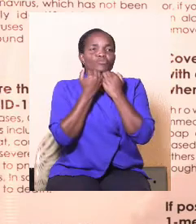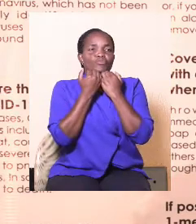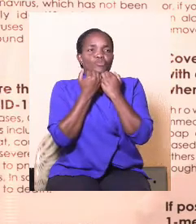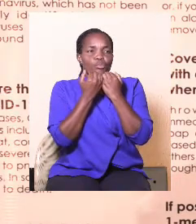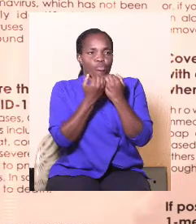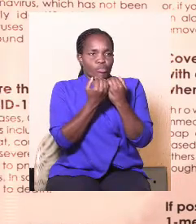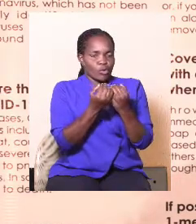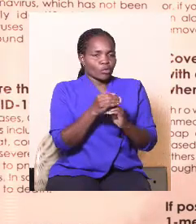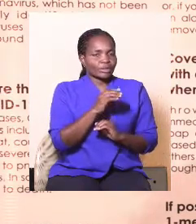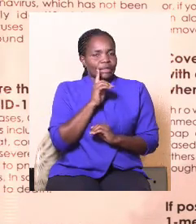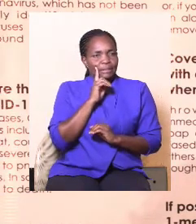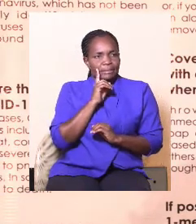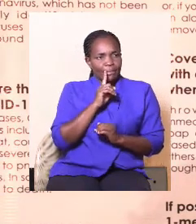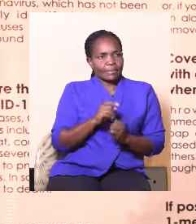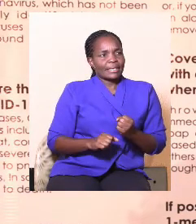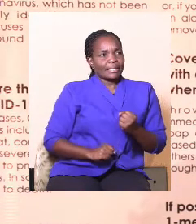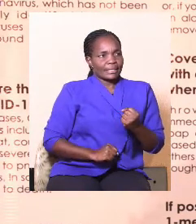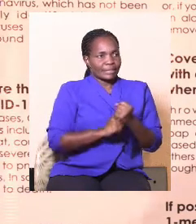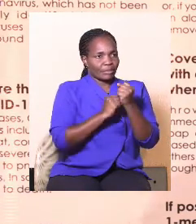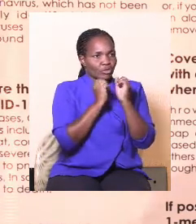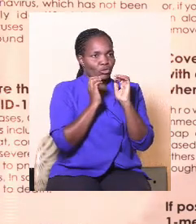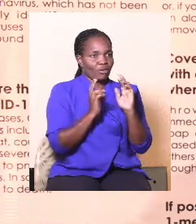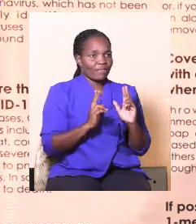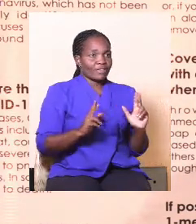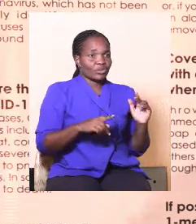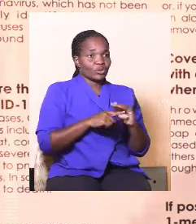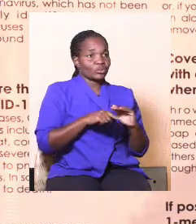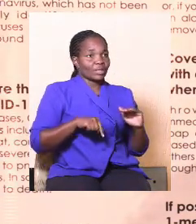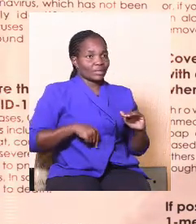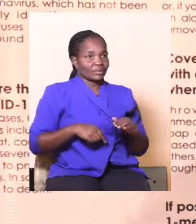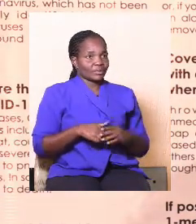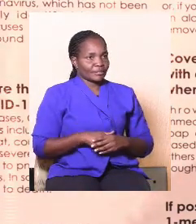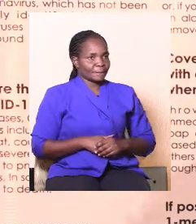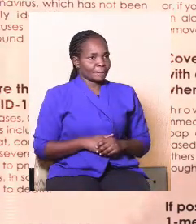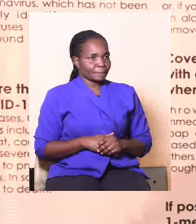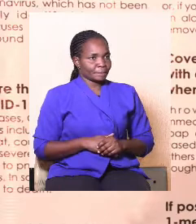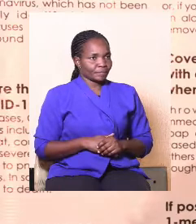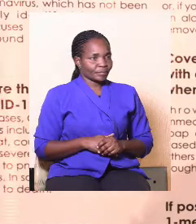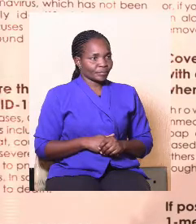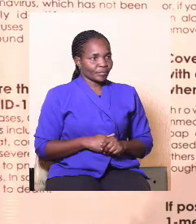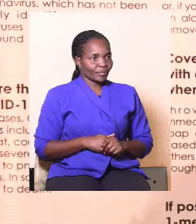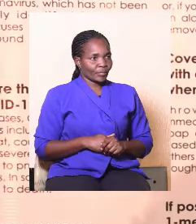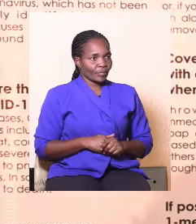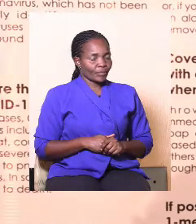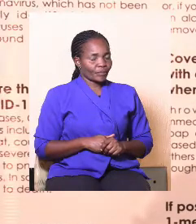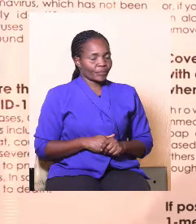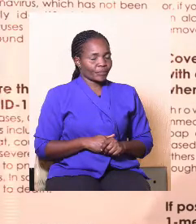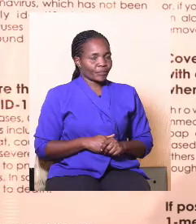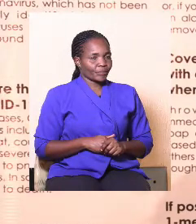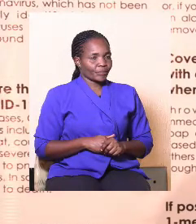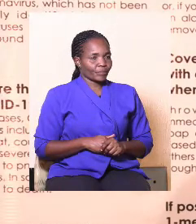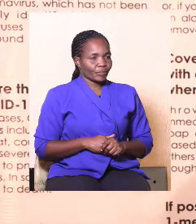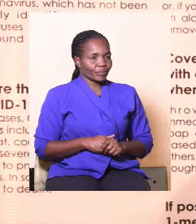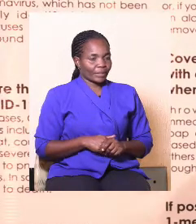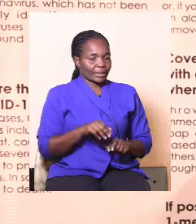provide to your people. So I think we need to understand that from that